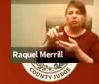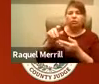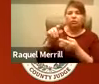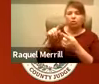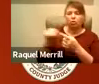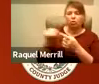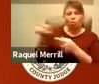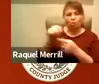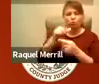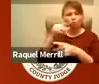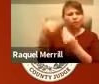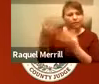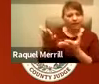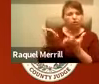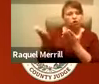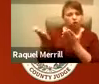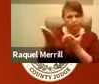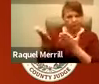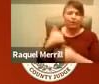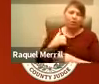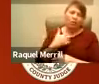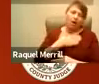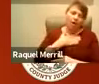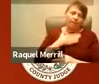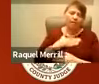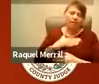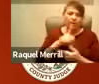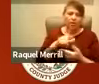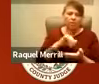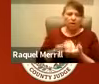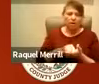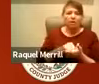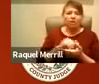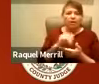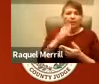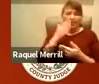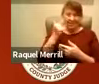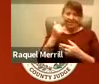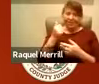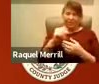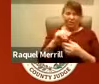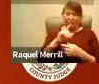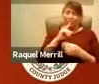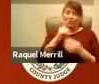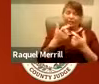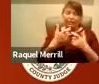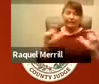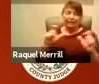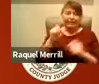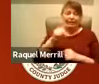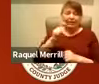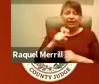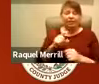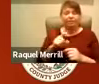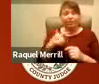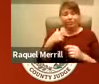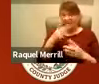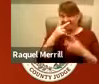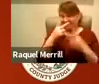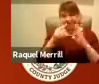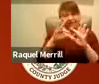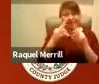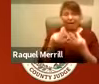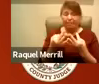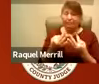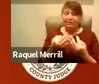But we're very happy that we did this, because there is a great need. Unfortunately, we've seen families where they've